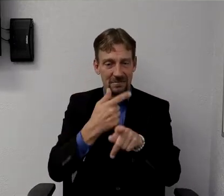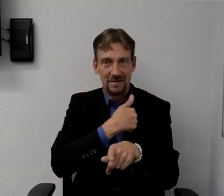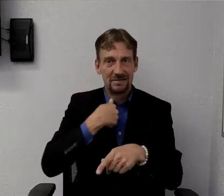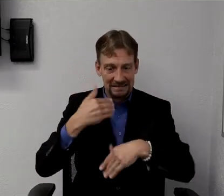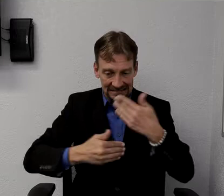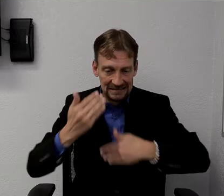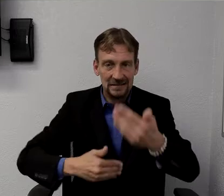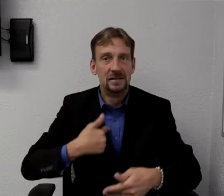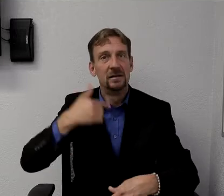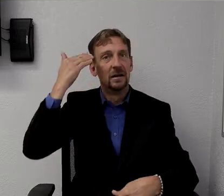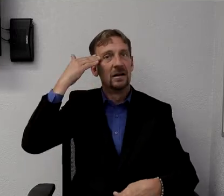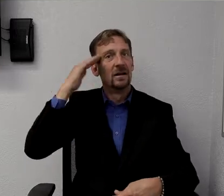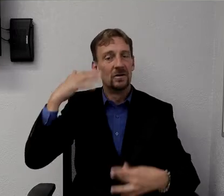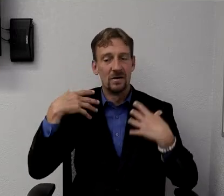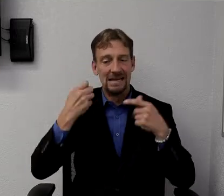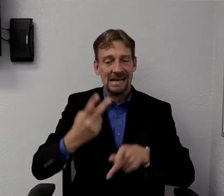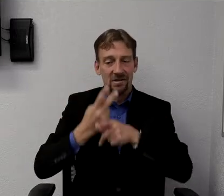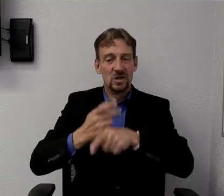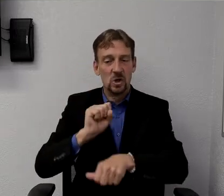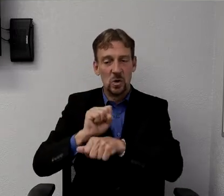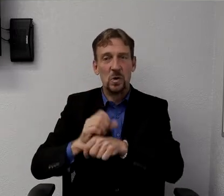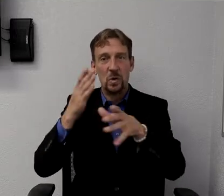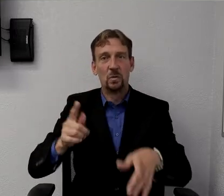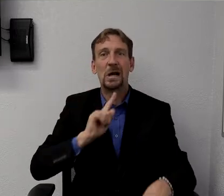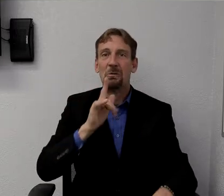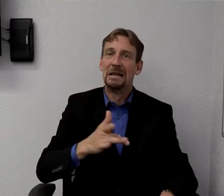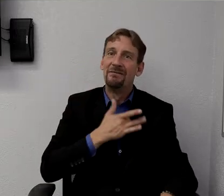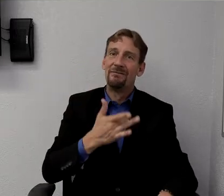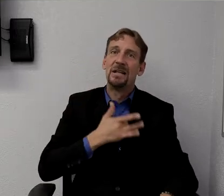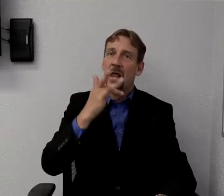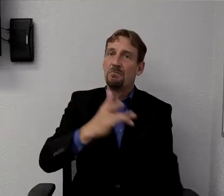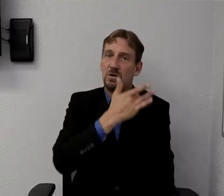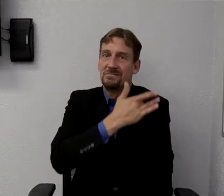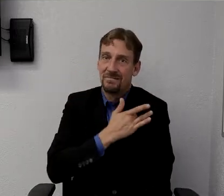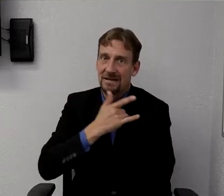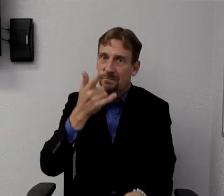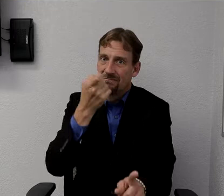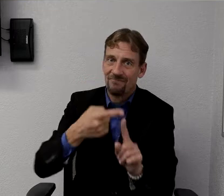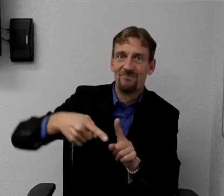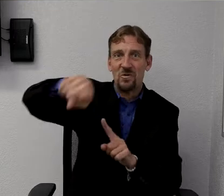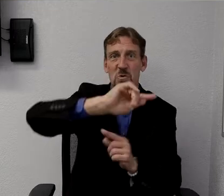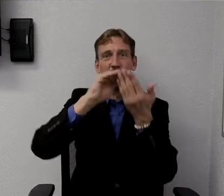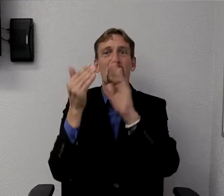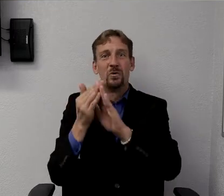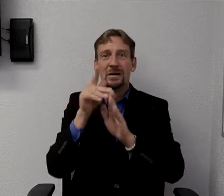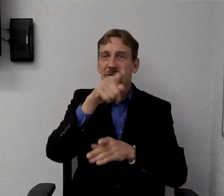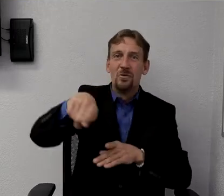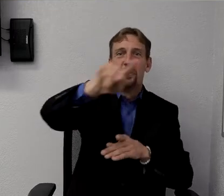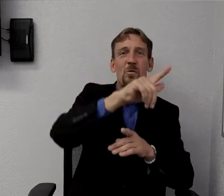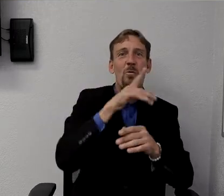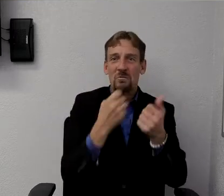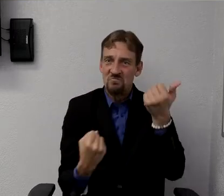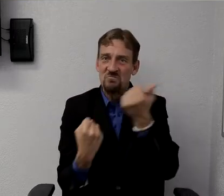feel incredibly appreciated right now by the community, and just folks that are stepping up and just offering these